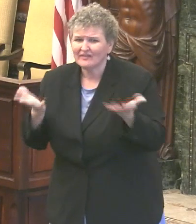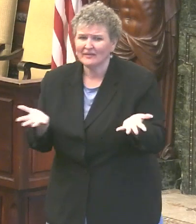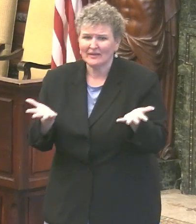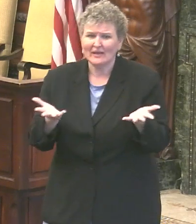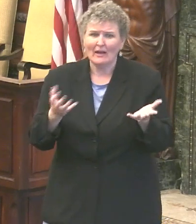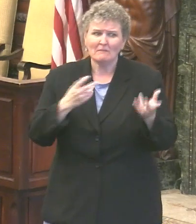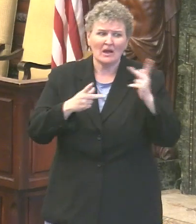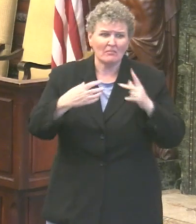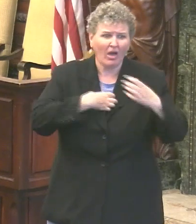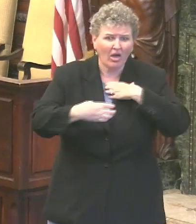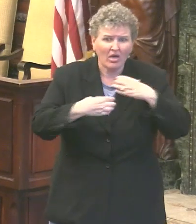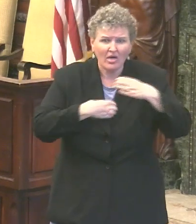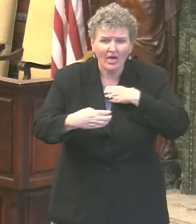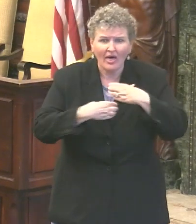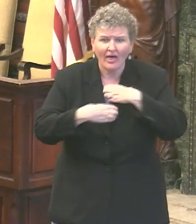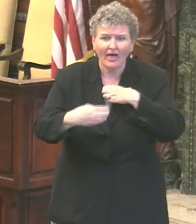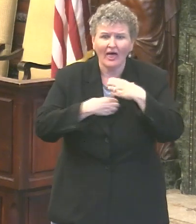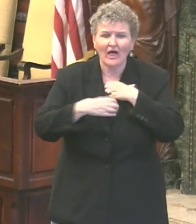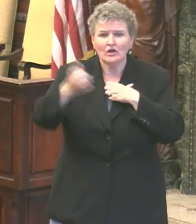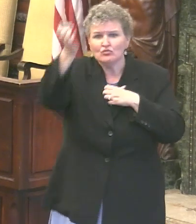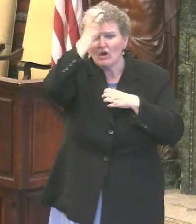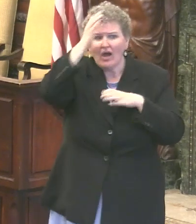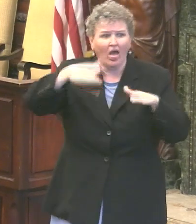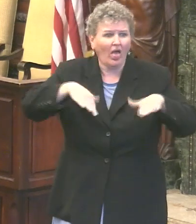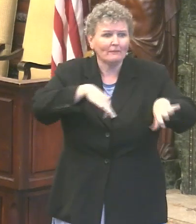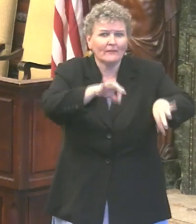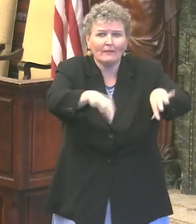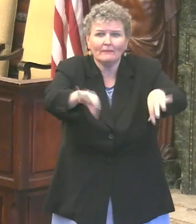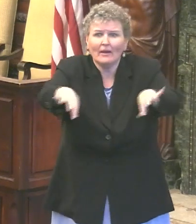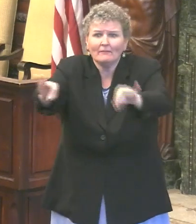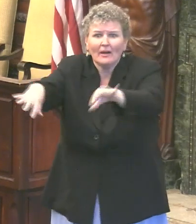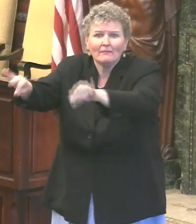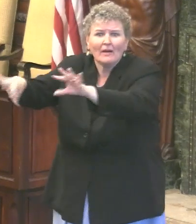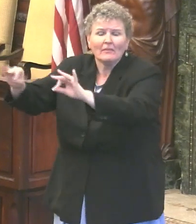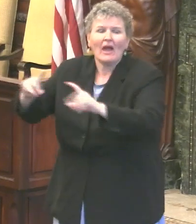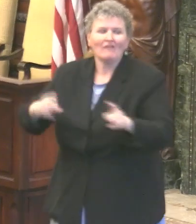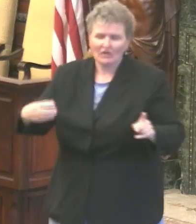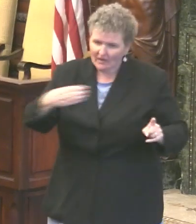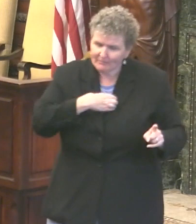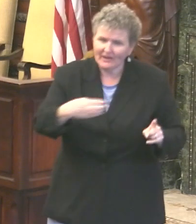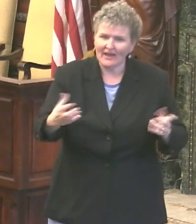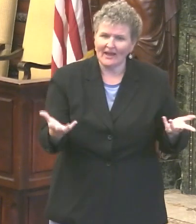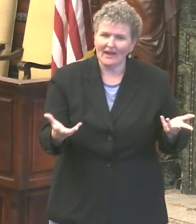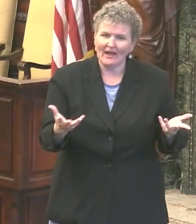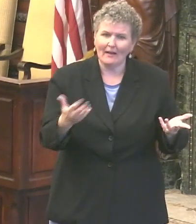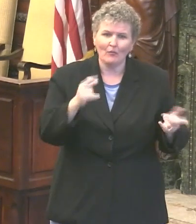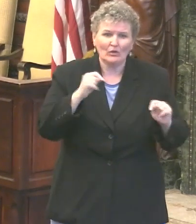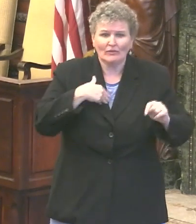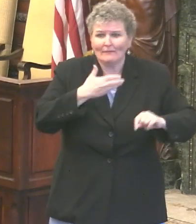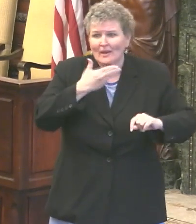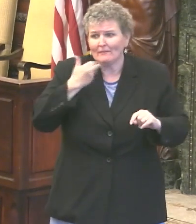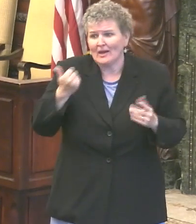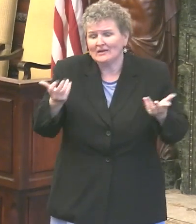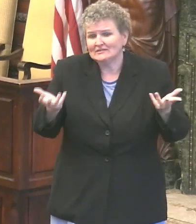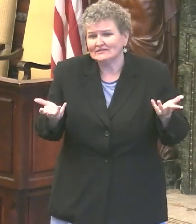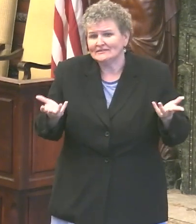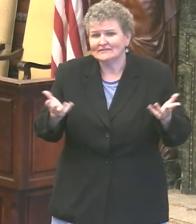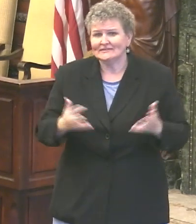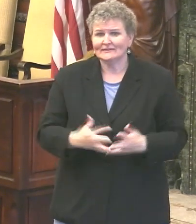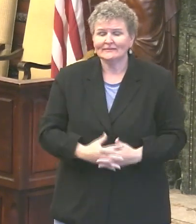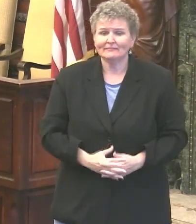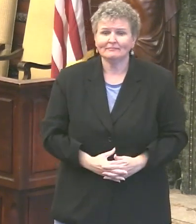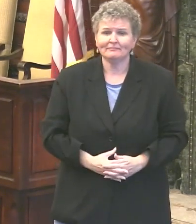they rightfully should. And we're doing our best under terrible circumstances. Okay,